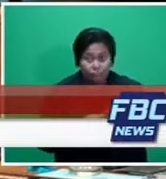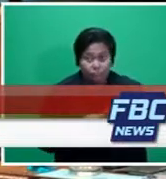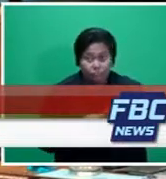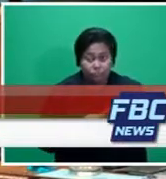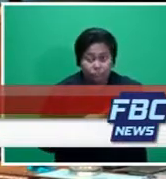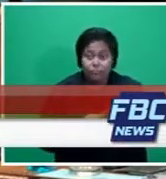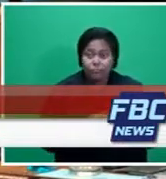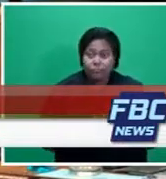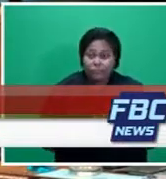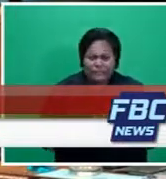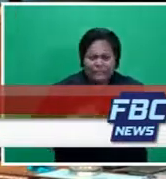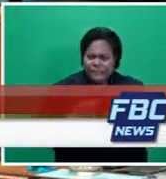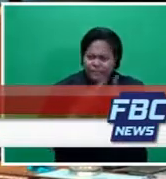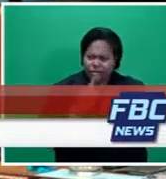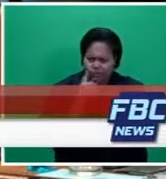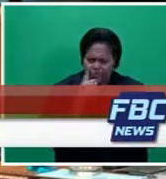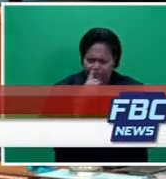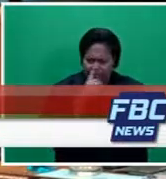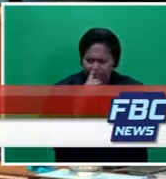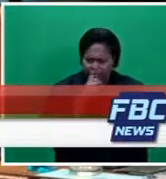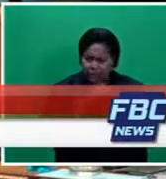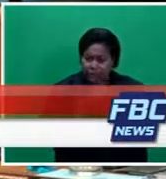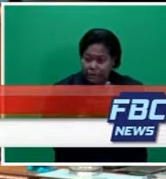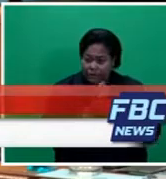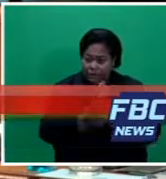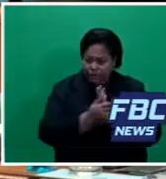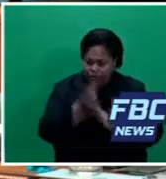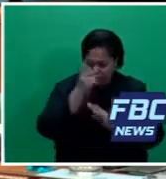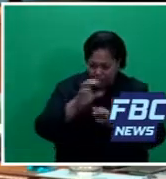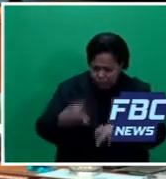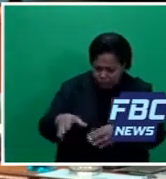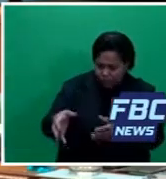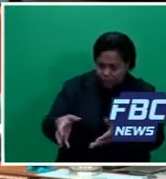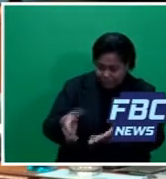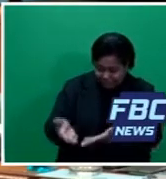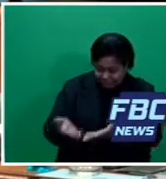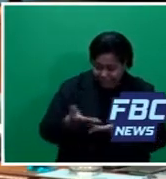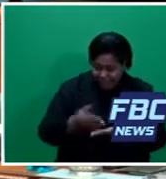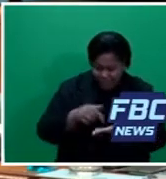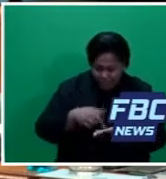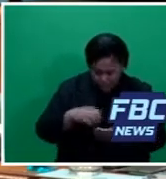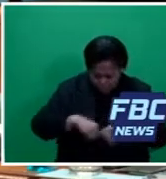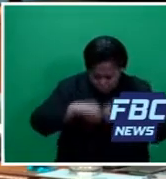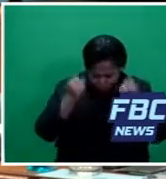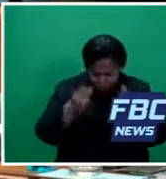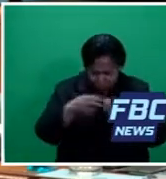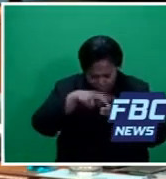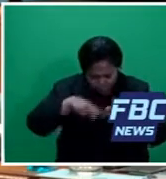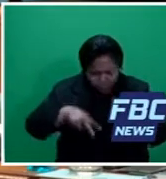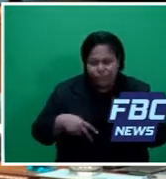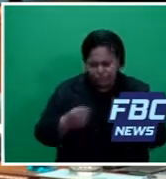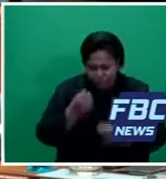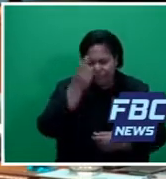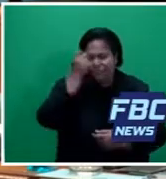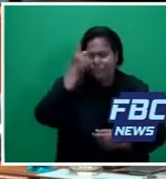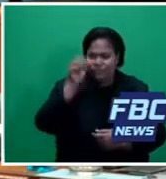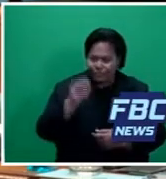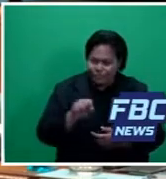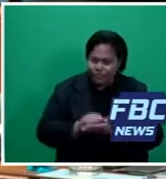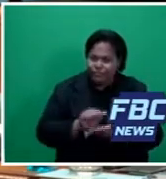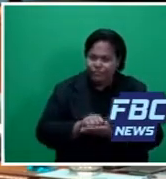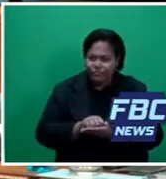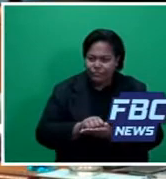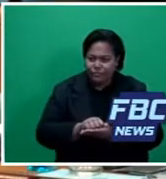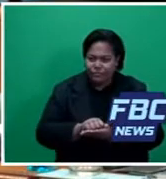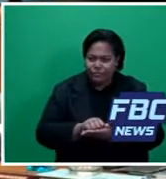scholars, researchers, tertiary institutions, to look at what they think of the data that has been collected